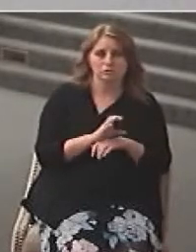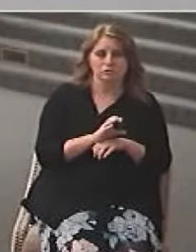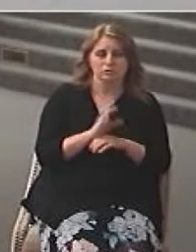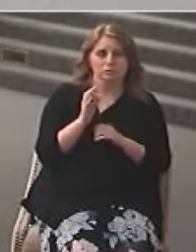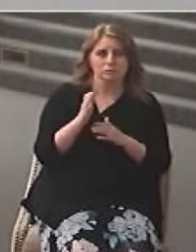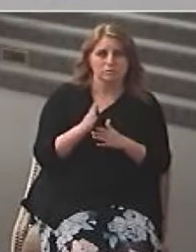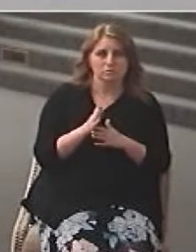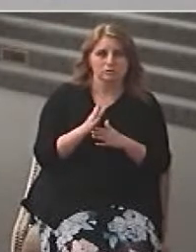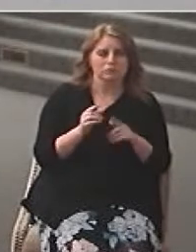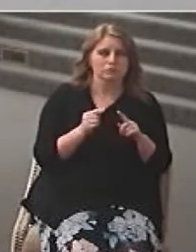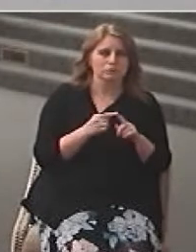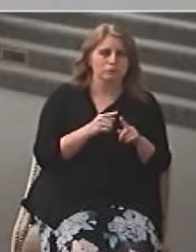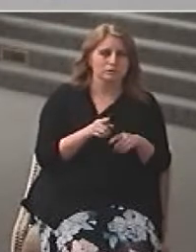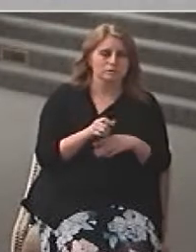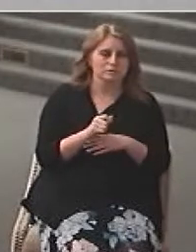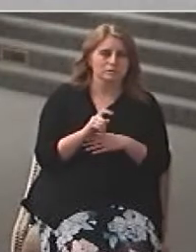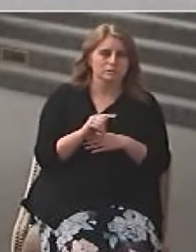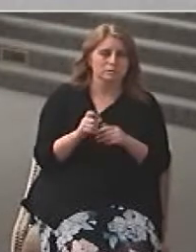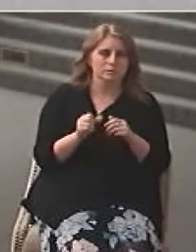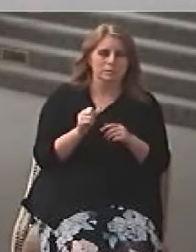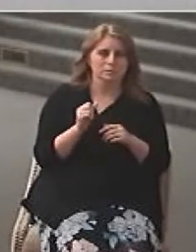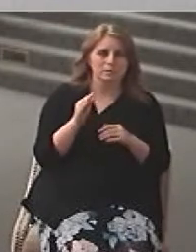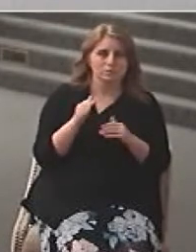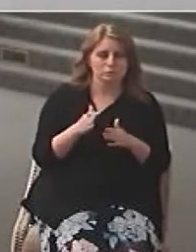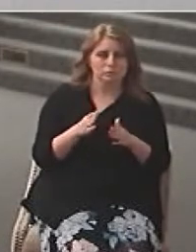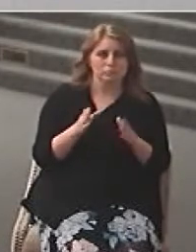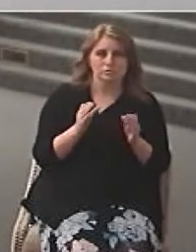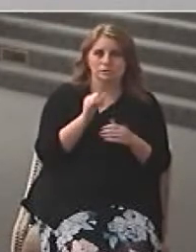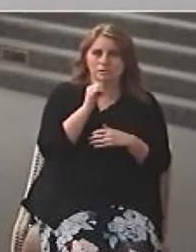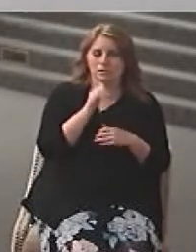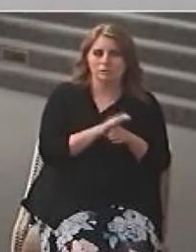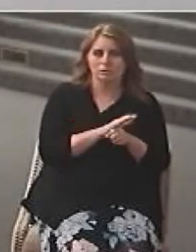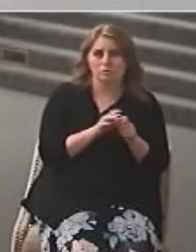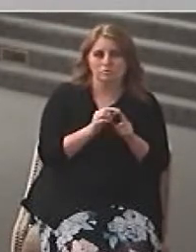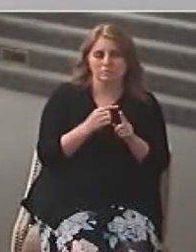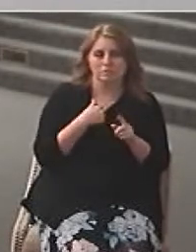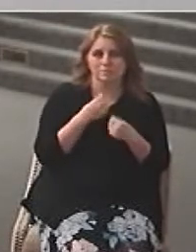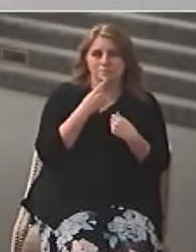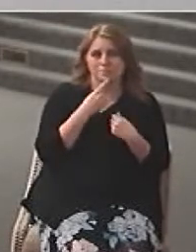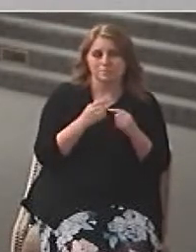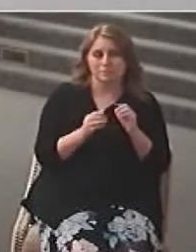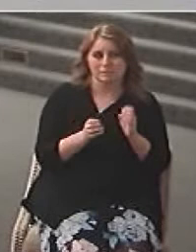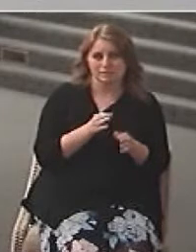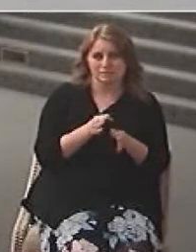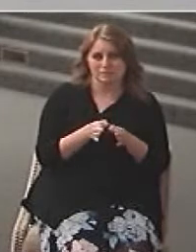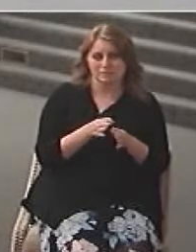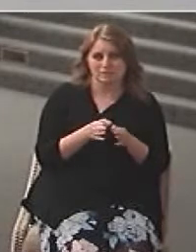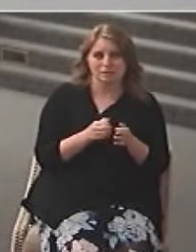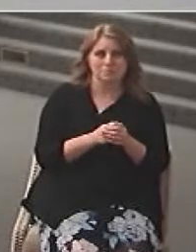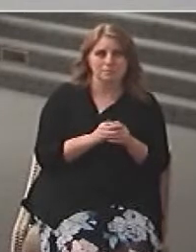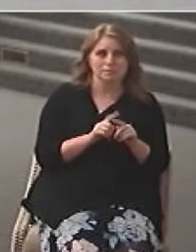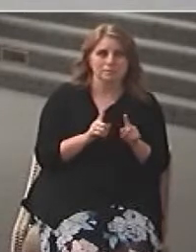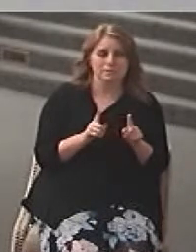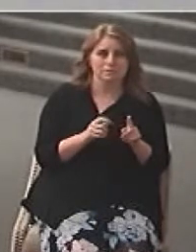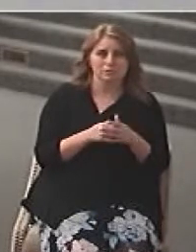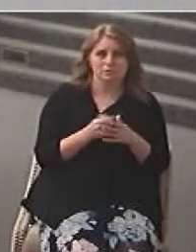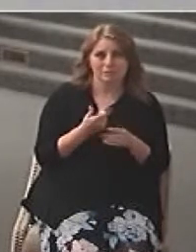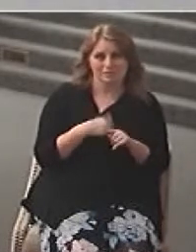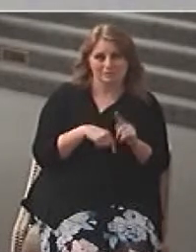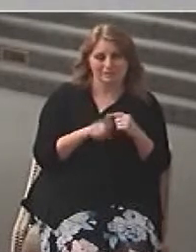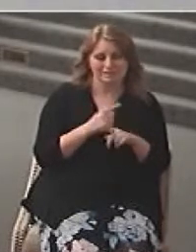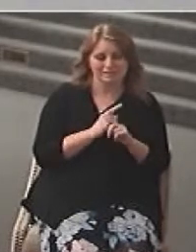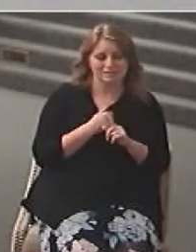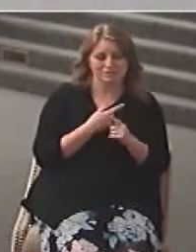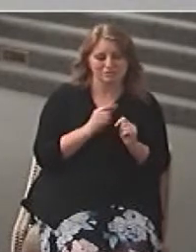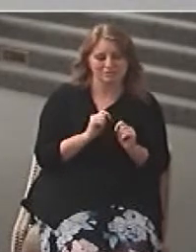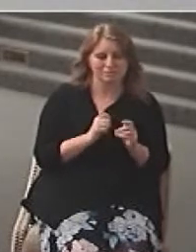towards the assistant pastor. There's really not enough words that I could ever possibly convey. But I'll, if you come and ask me, I'll try. All right.